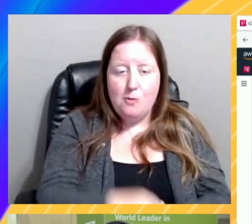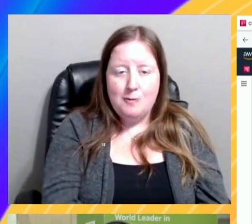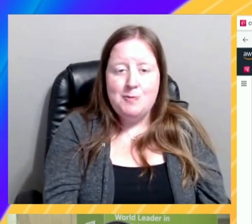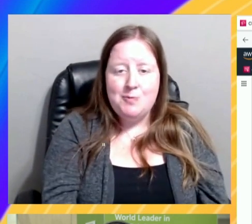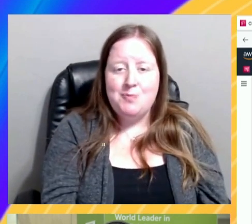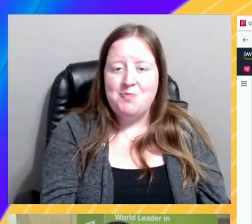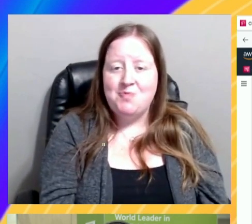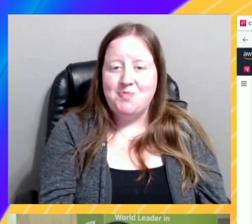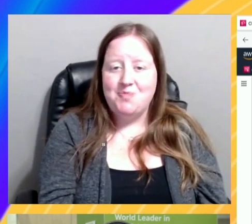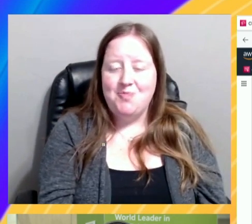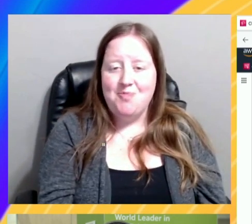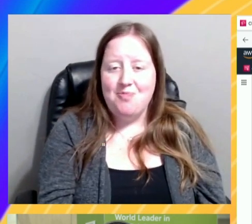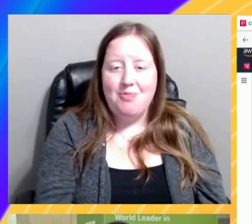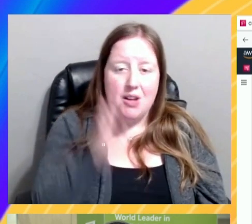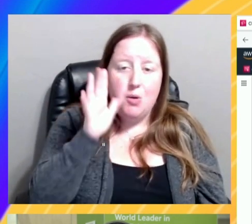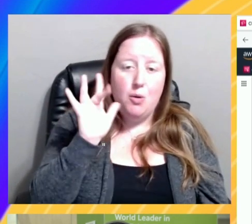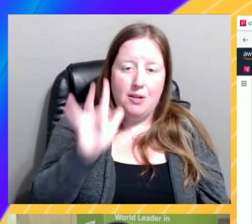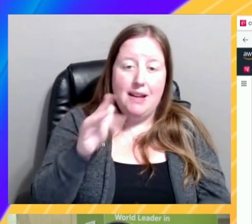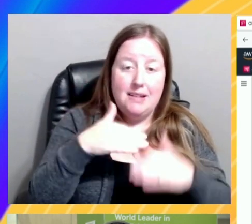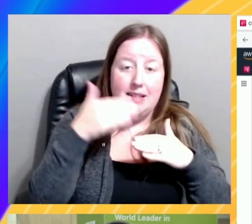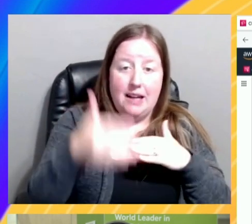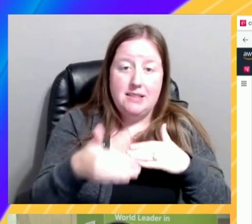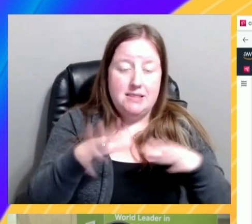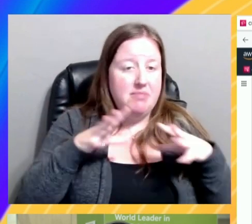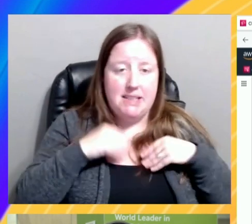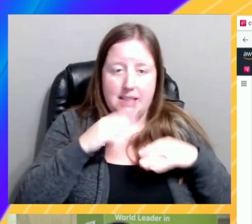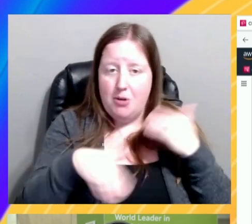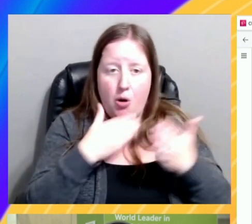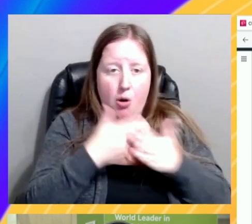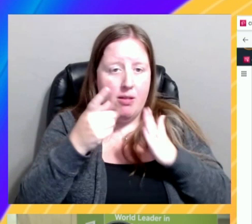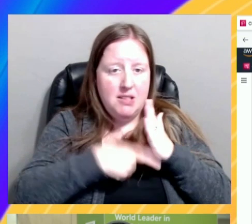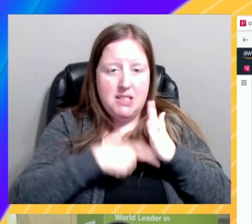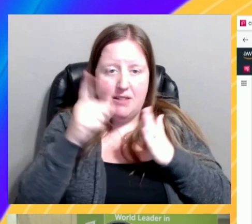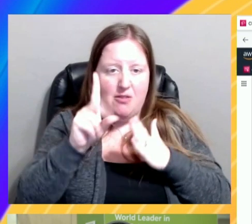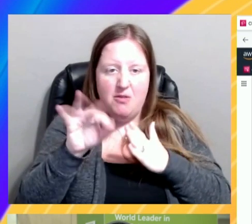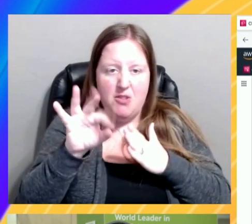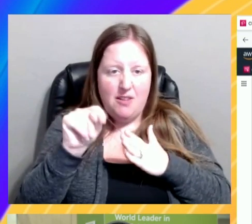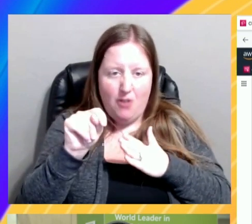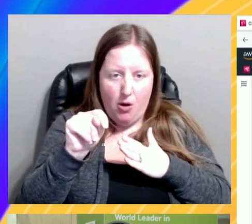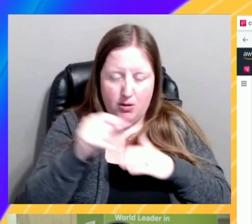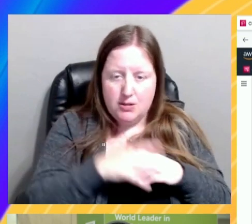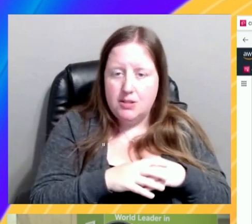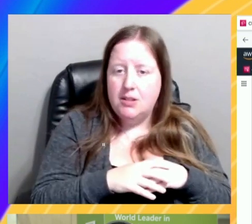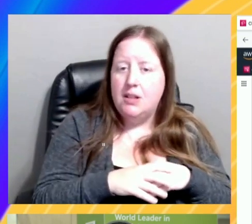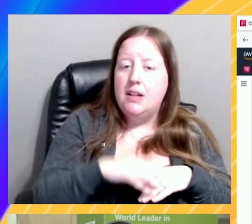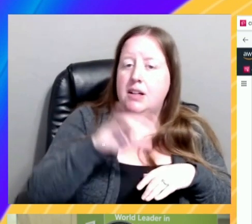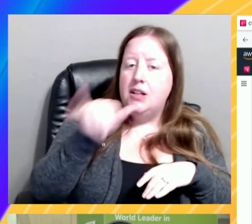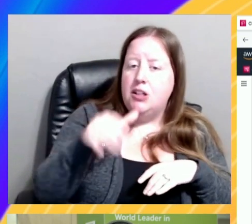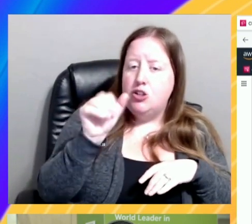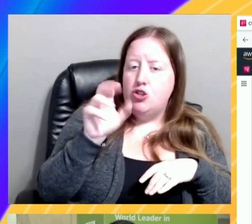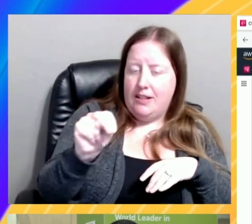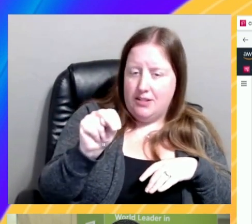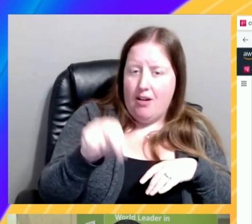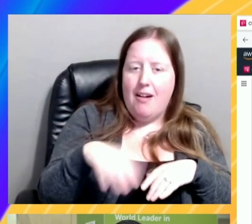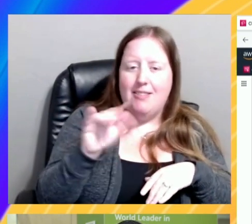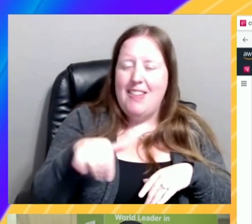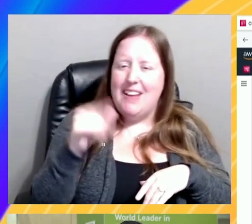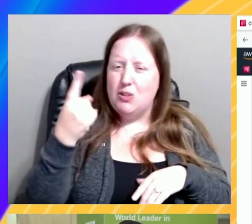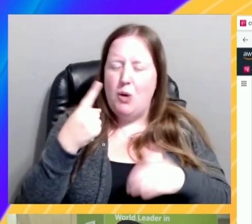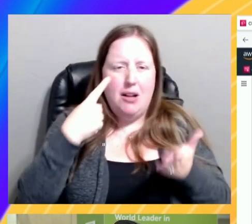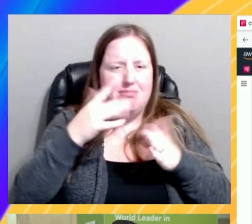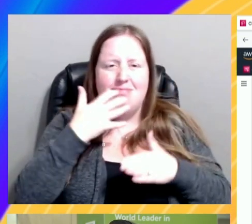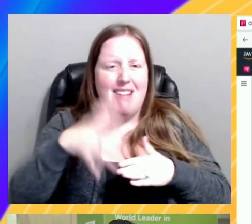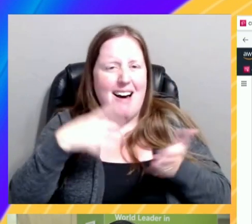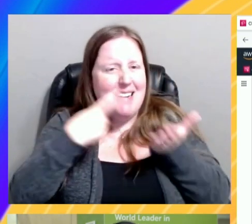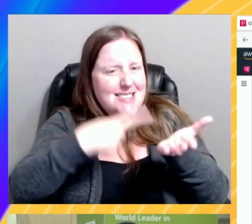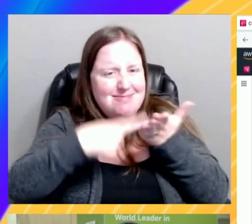and we'll click next and accept all the defaults. YAML versus JSON is always one of those like controversial topics. Is it GIF